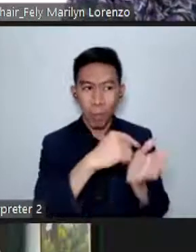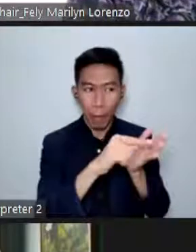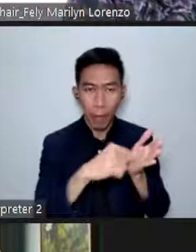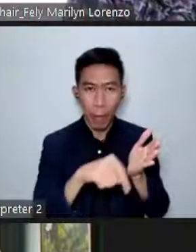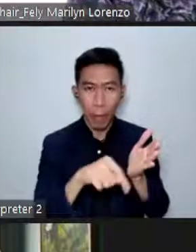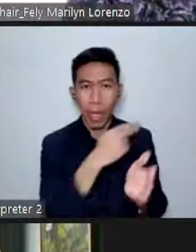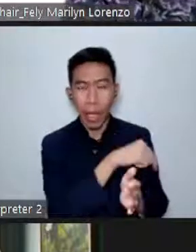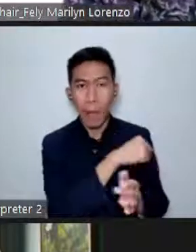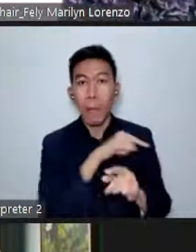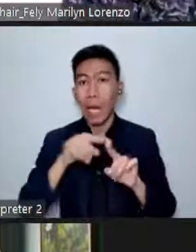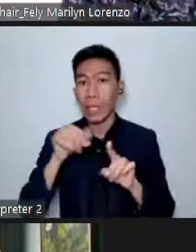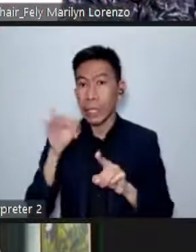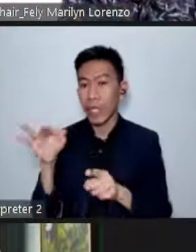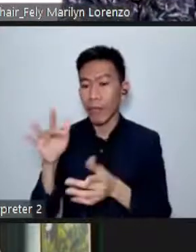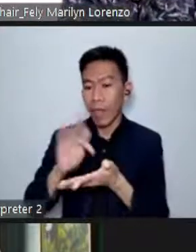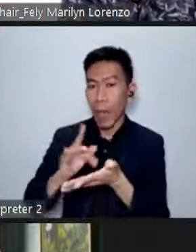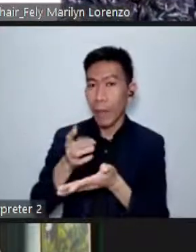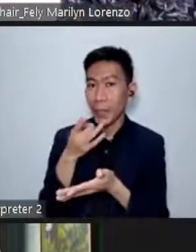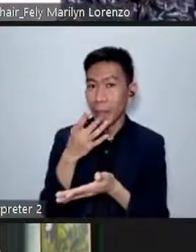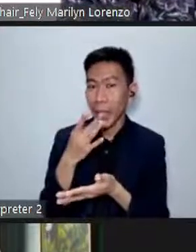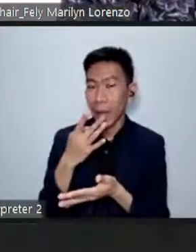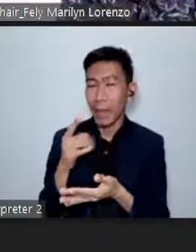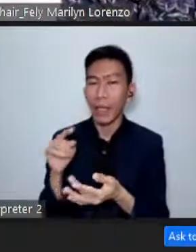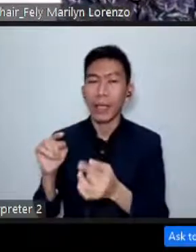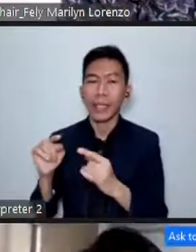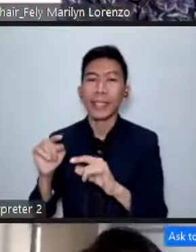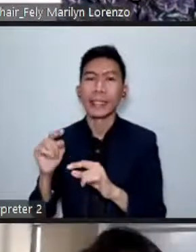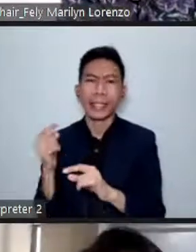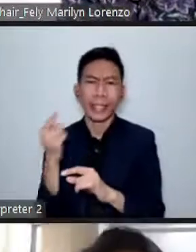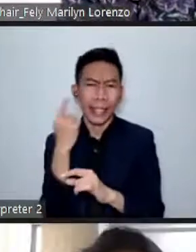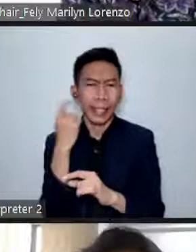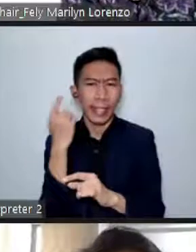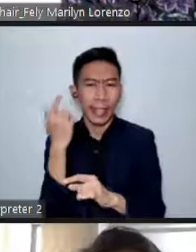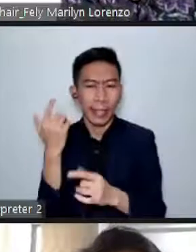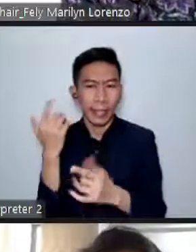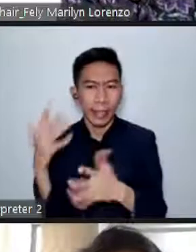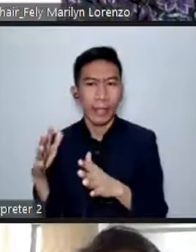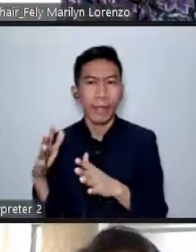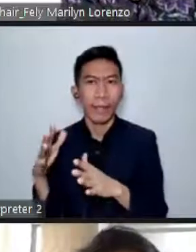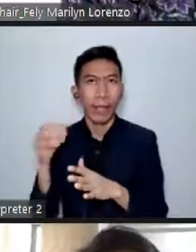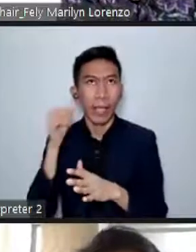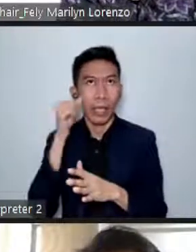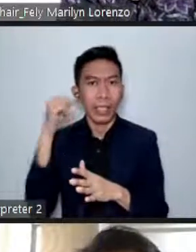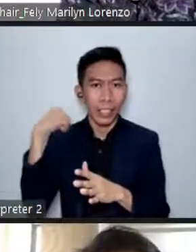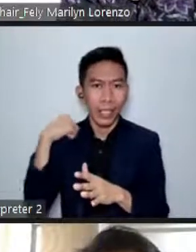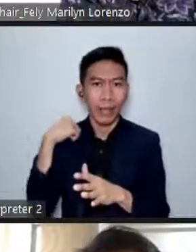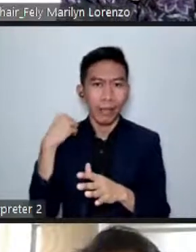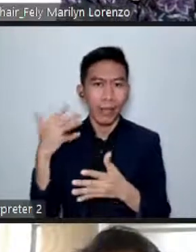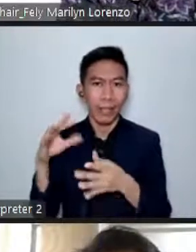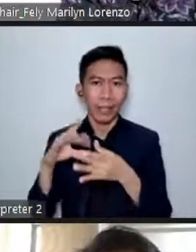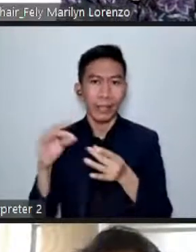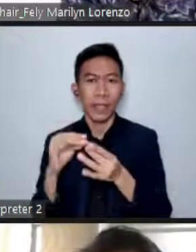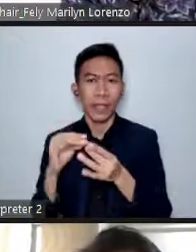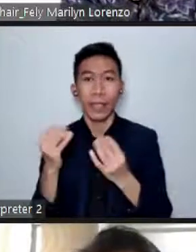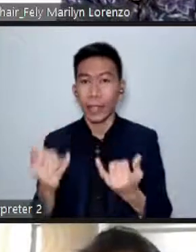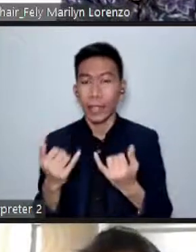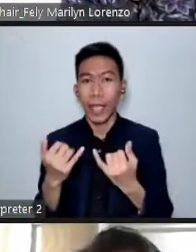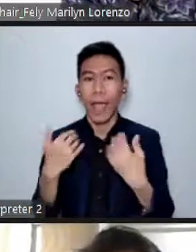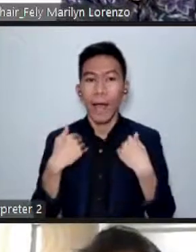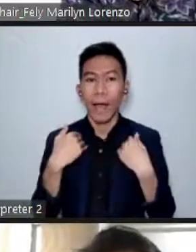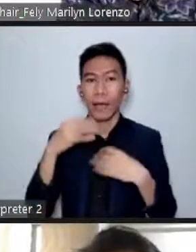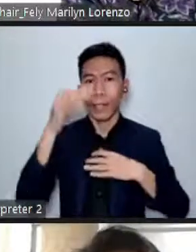kung medicines po, I think it was also mentioned in the sessions yesterday and today that there's a